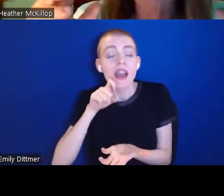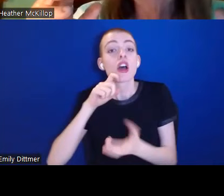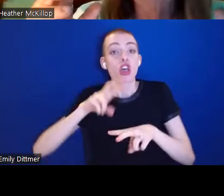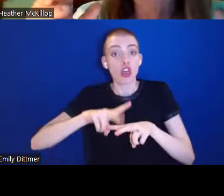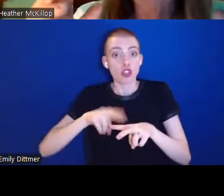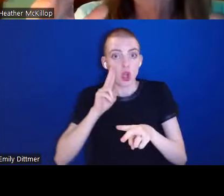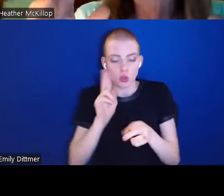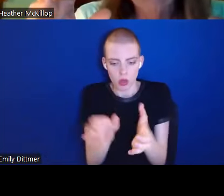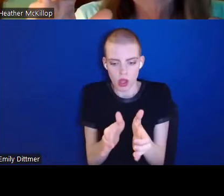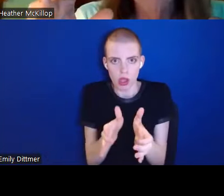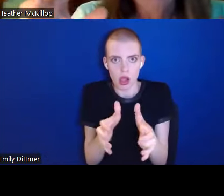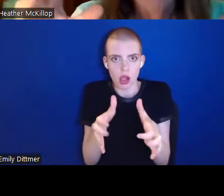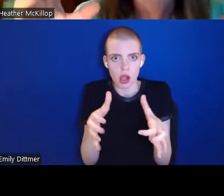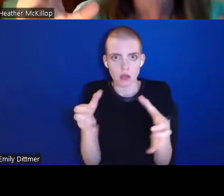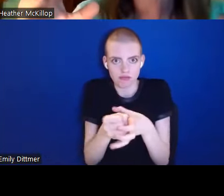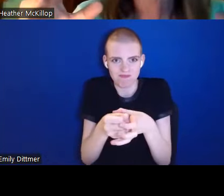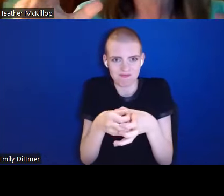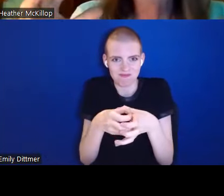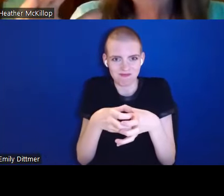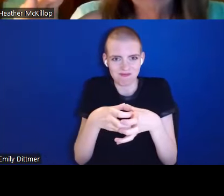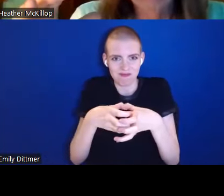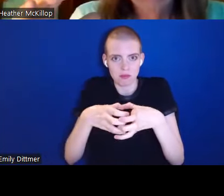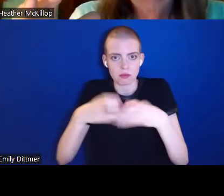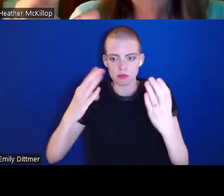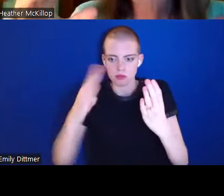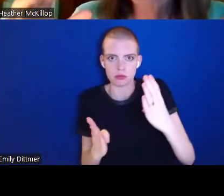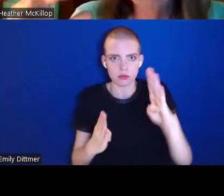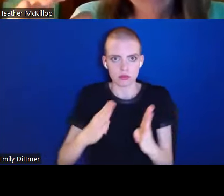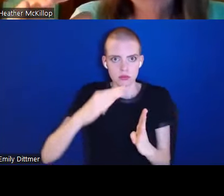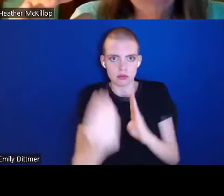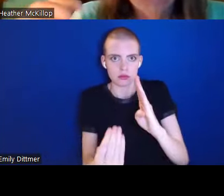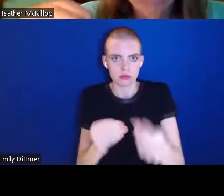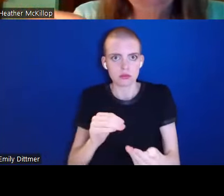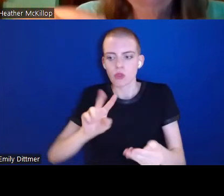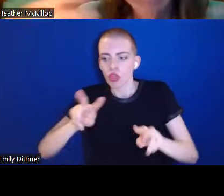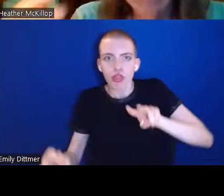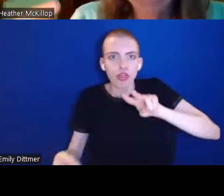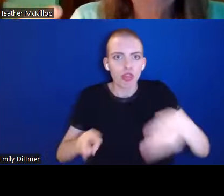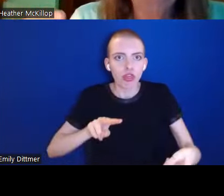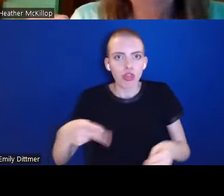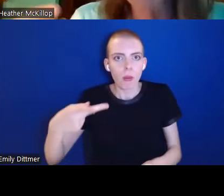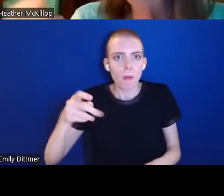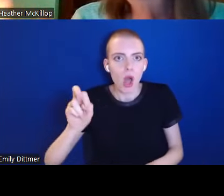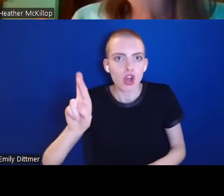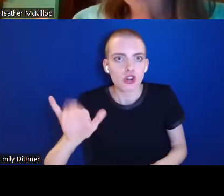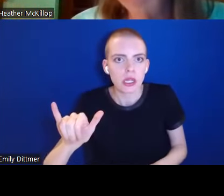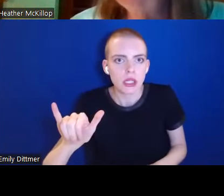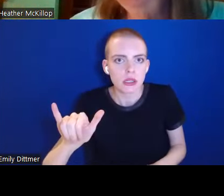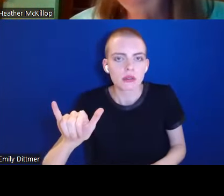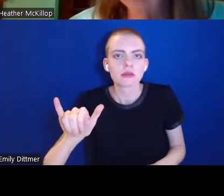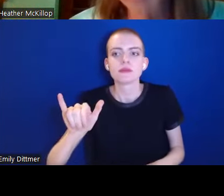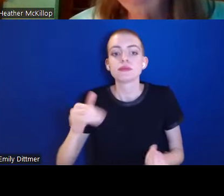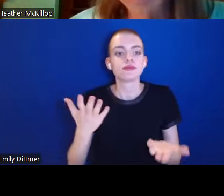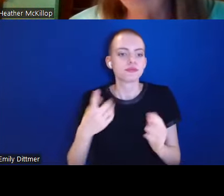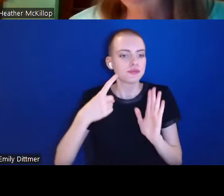and the crystals expand and exfoliate and crack off the exterior of, for example,